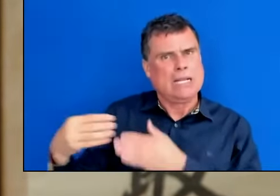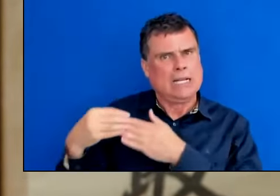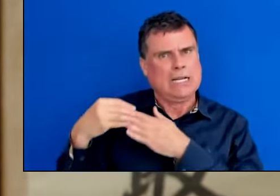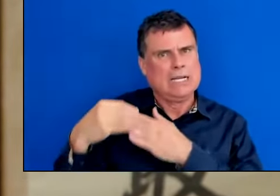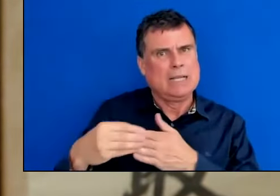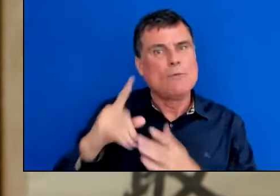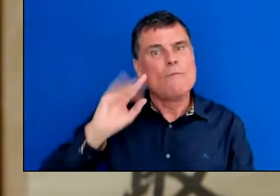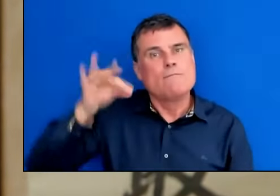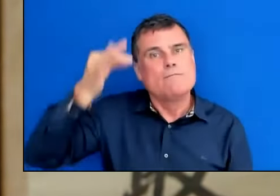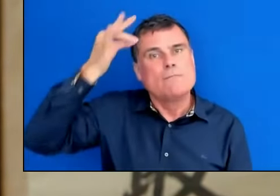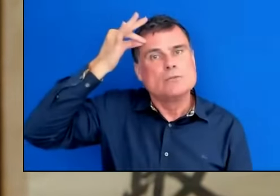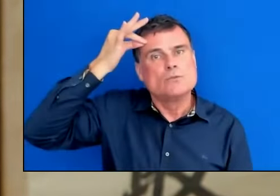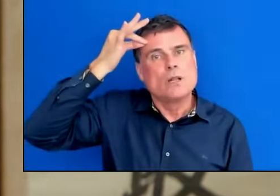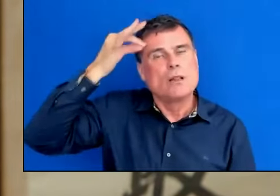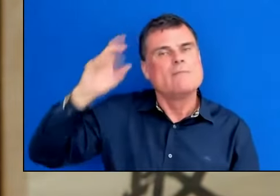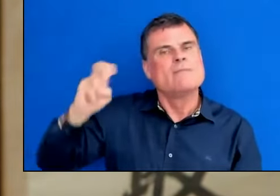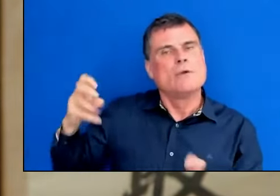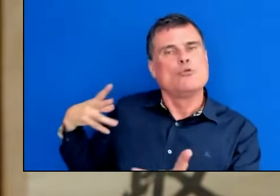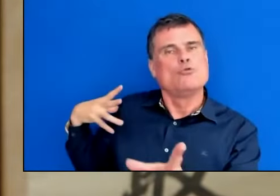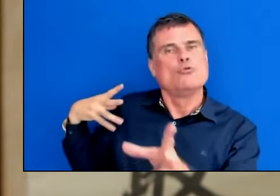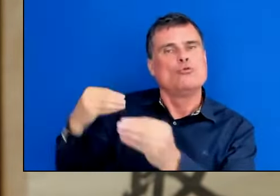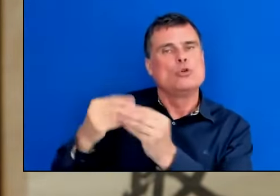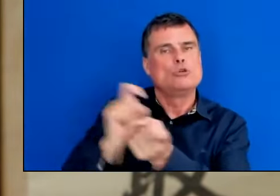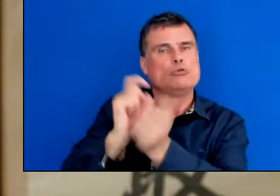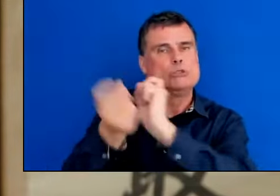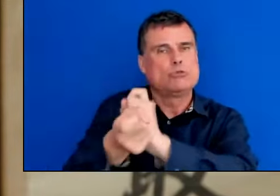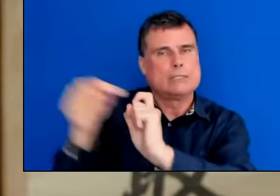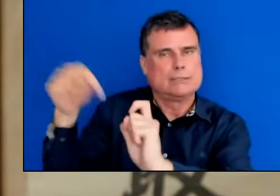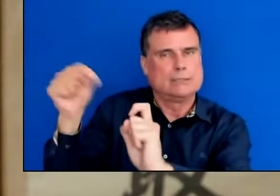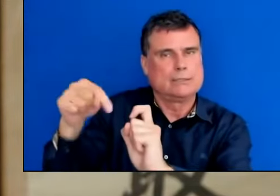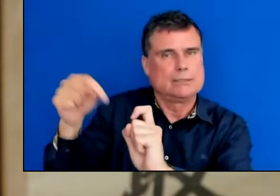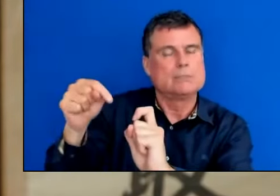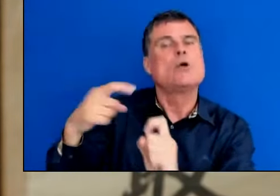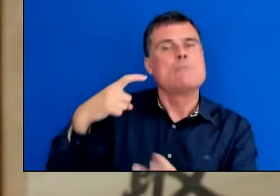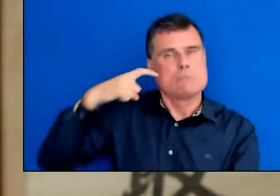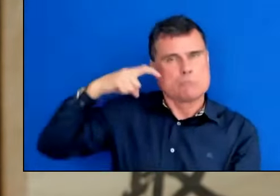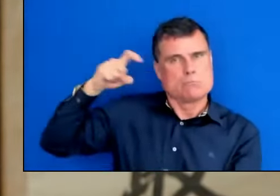the federal redress. I acknowledge you.